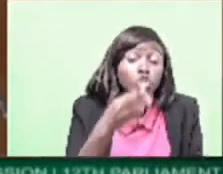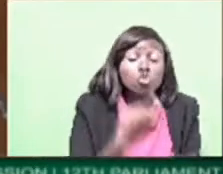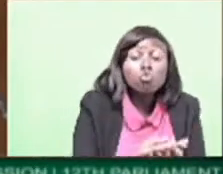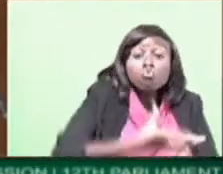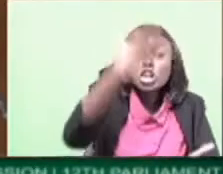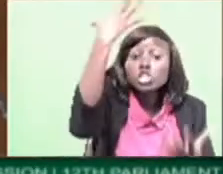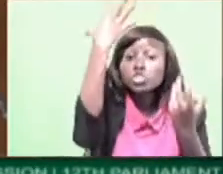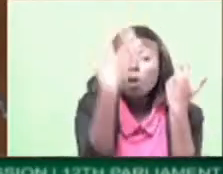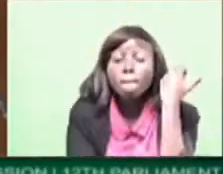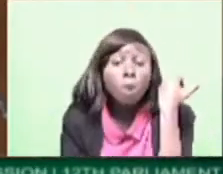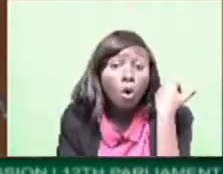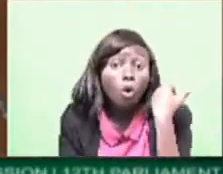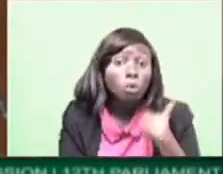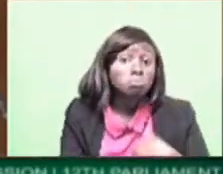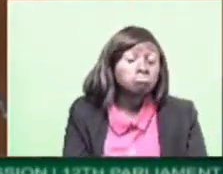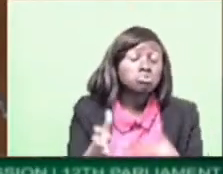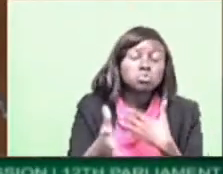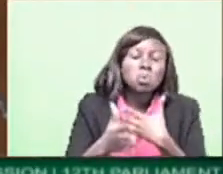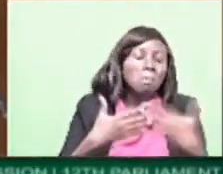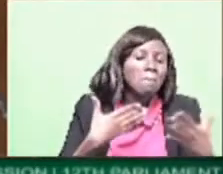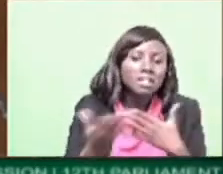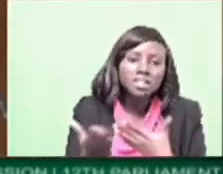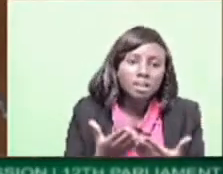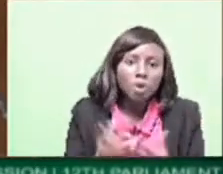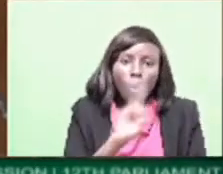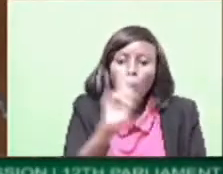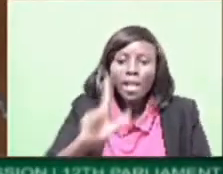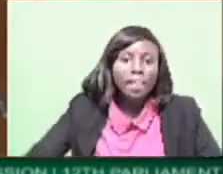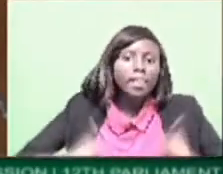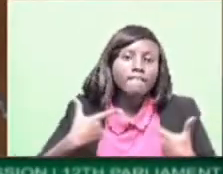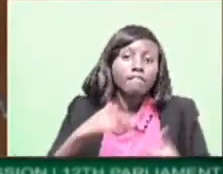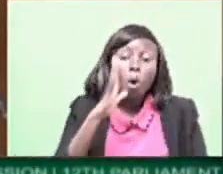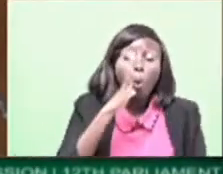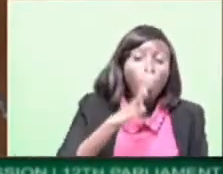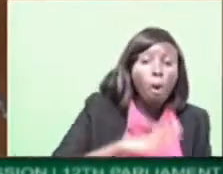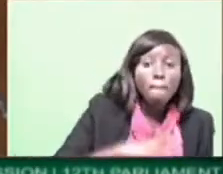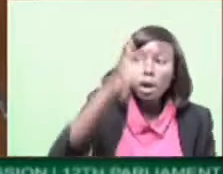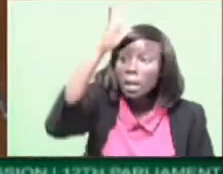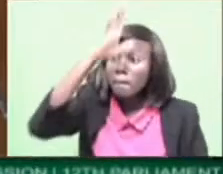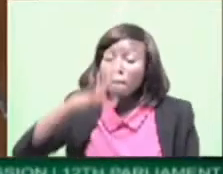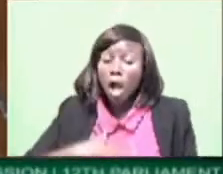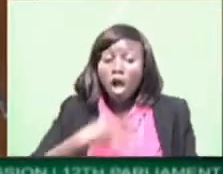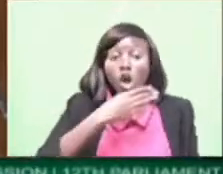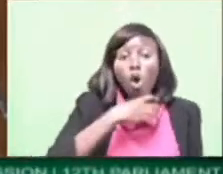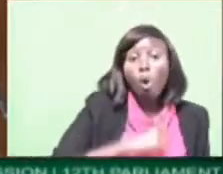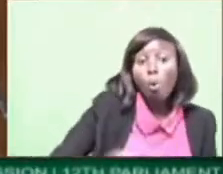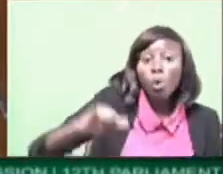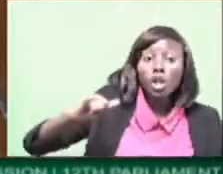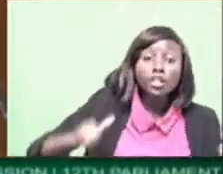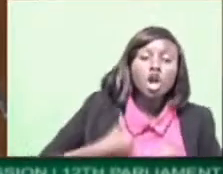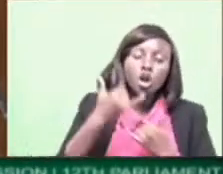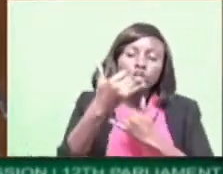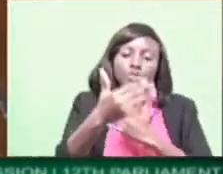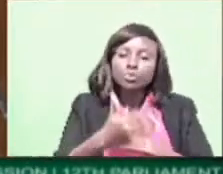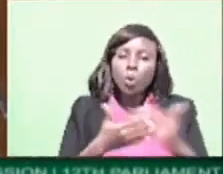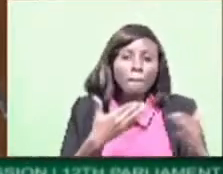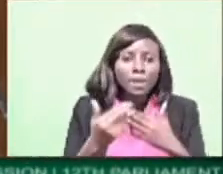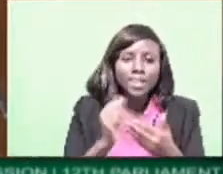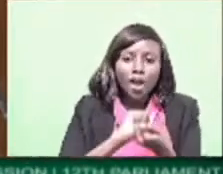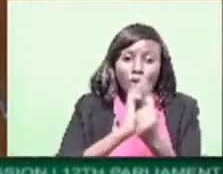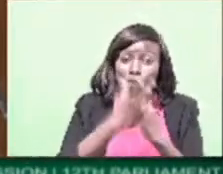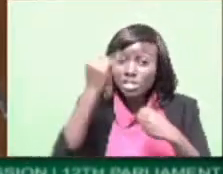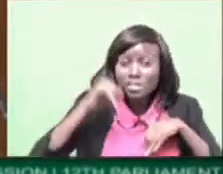have, where you've come from, what sex you are, your age, or anything like that. That point seems to be